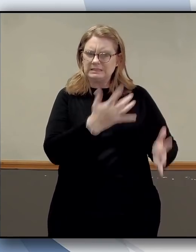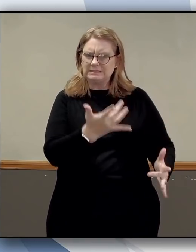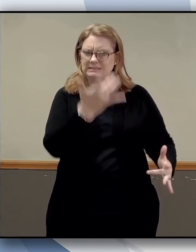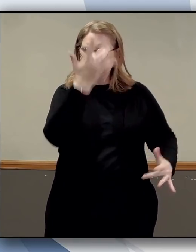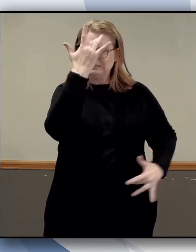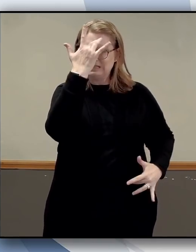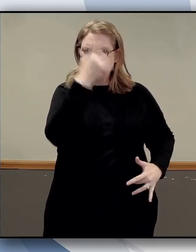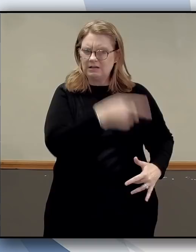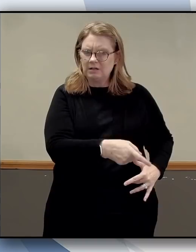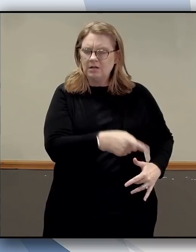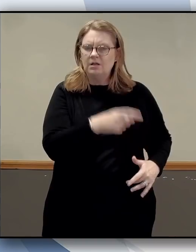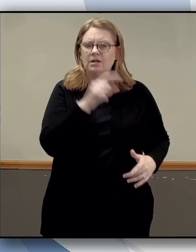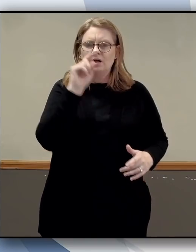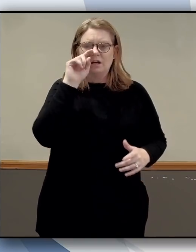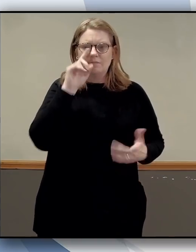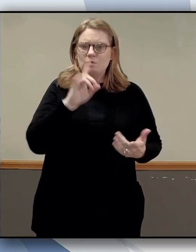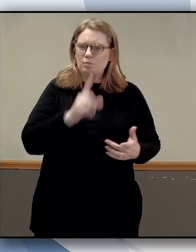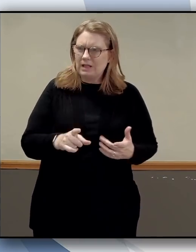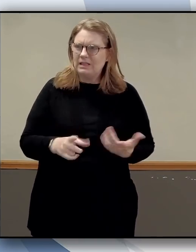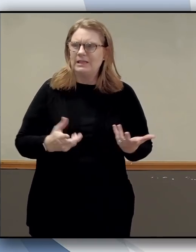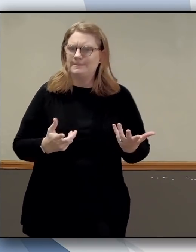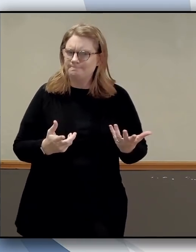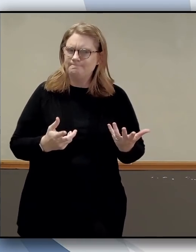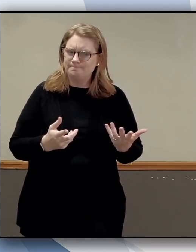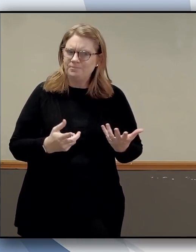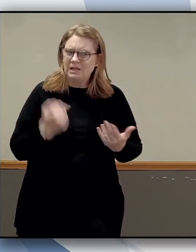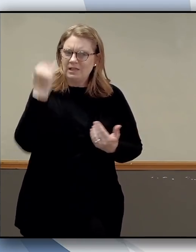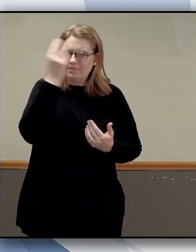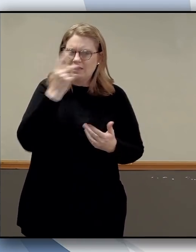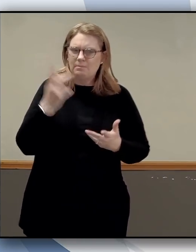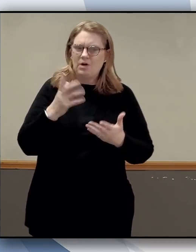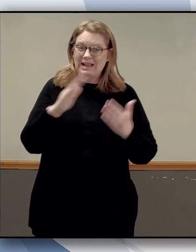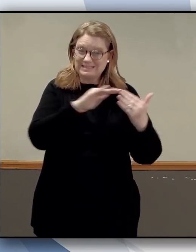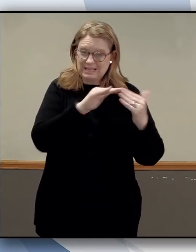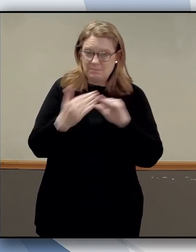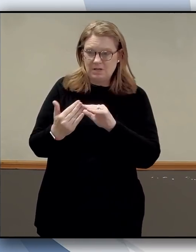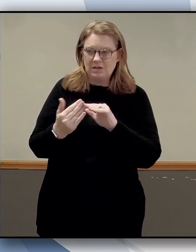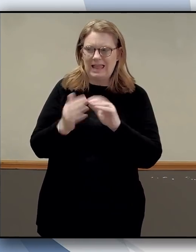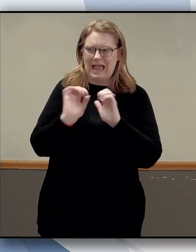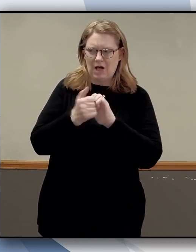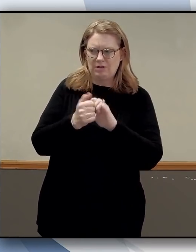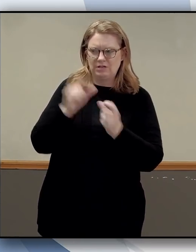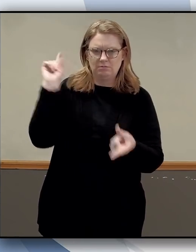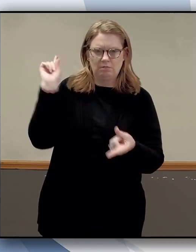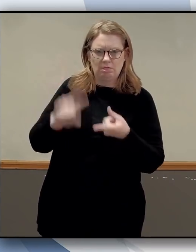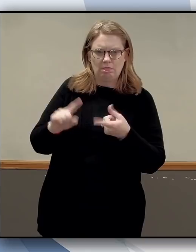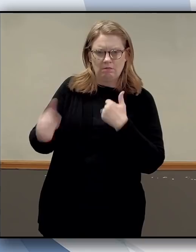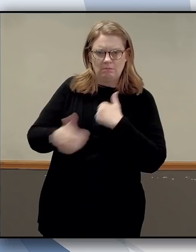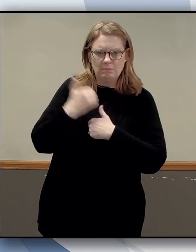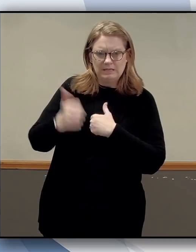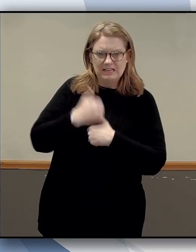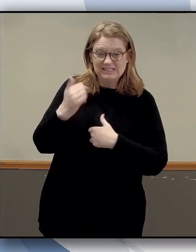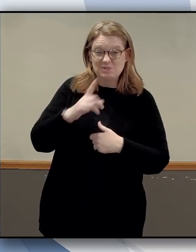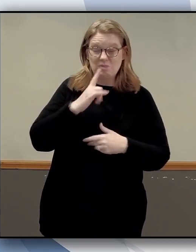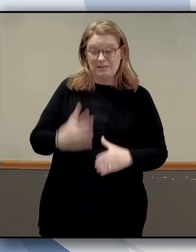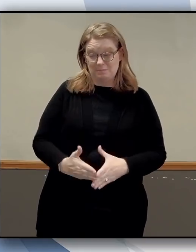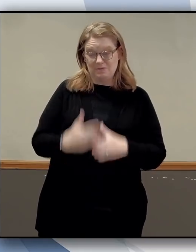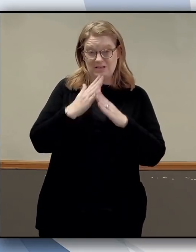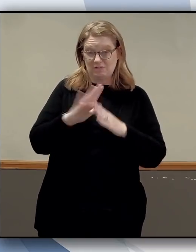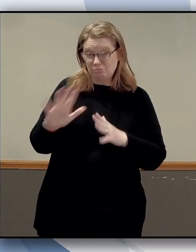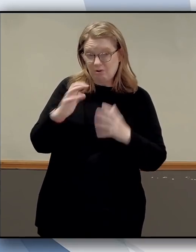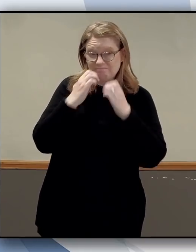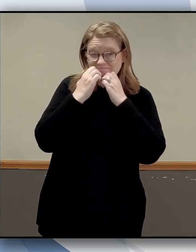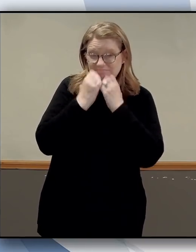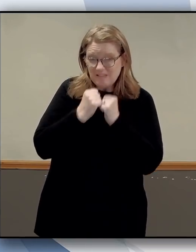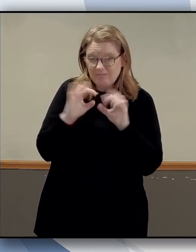about having a community discussion of what mitigation you need to put in place in that community to protect your loved ones and your neighbors